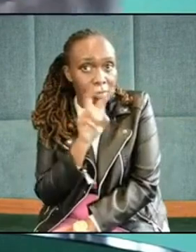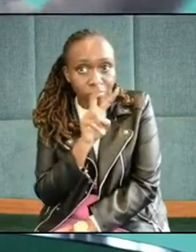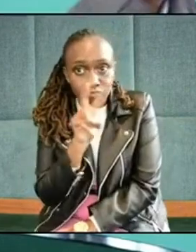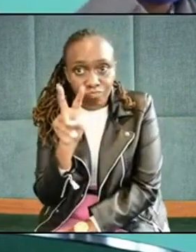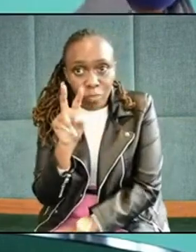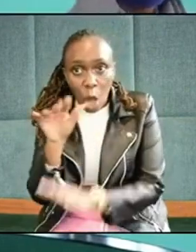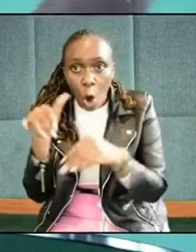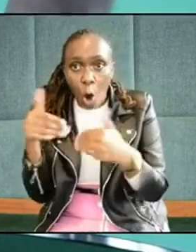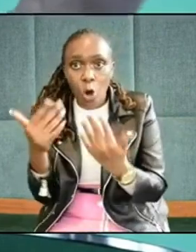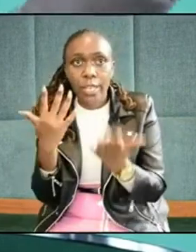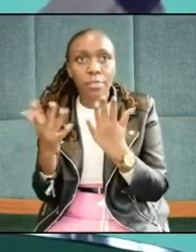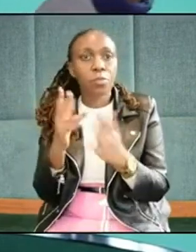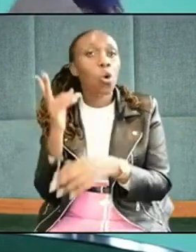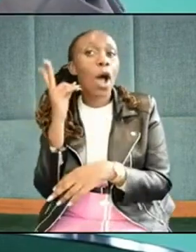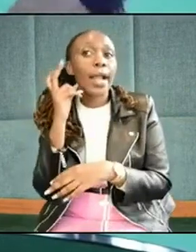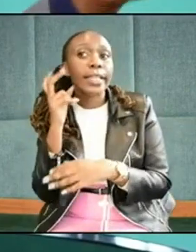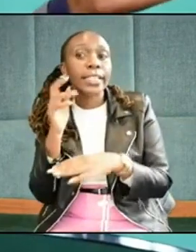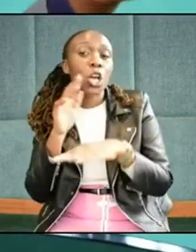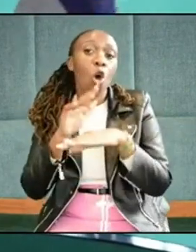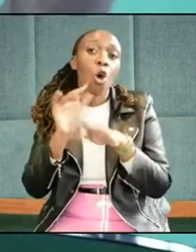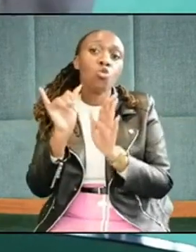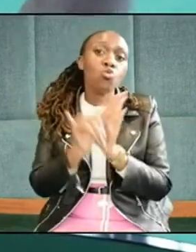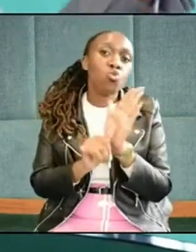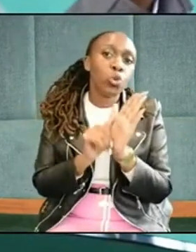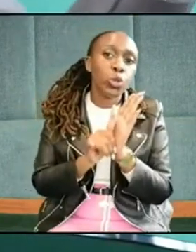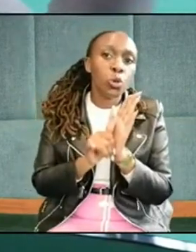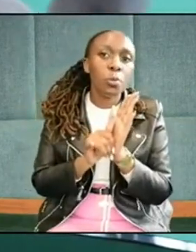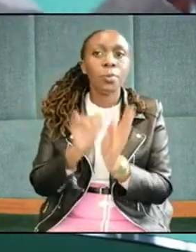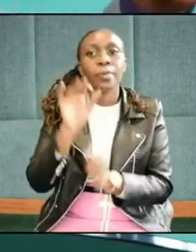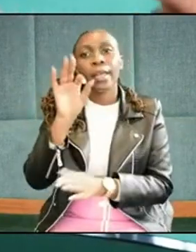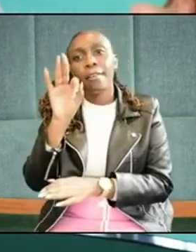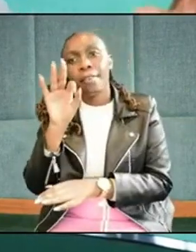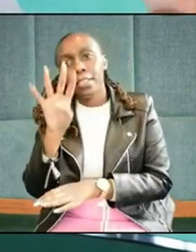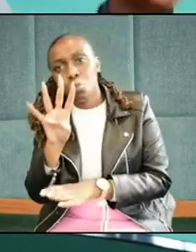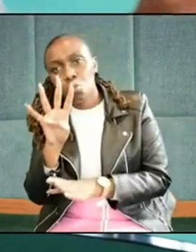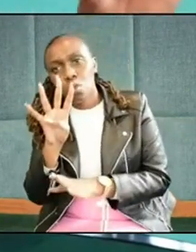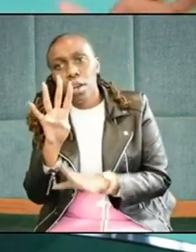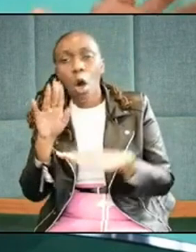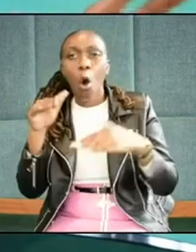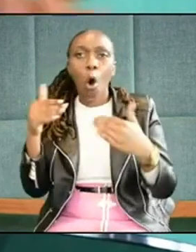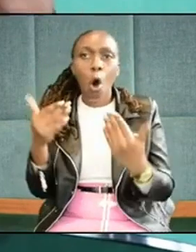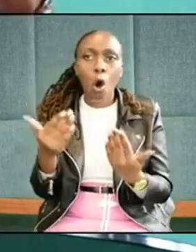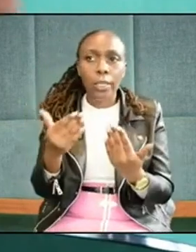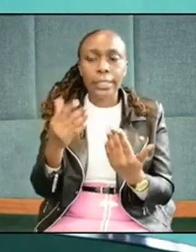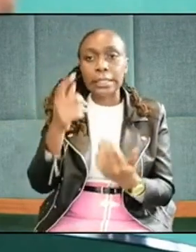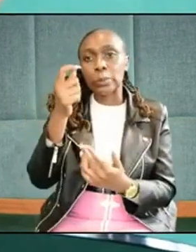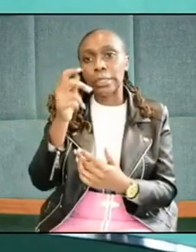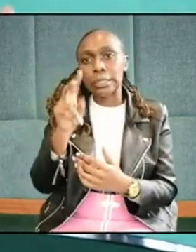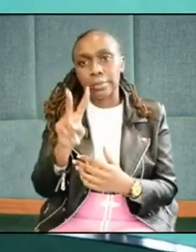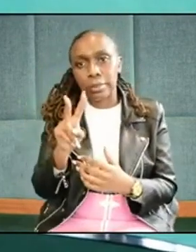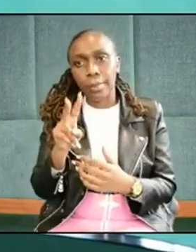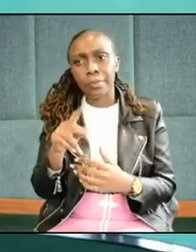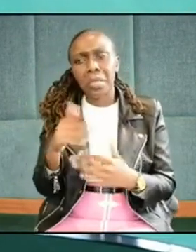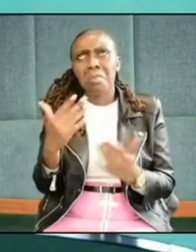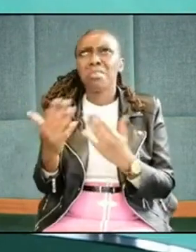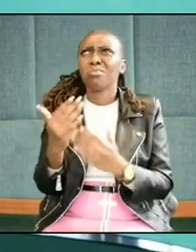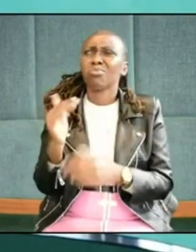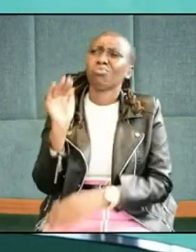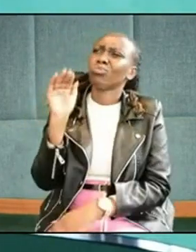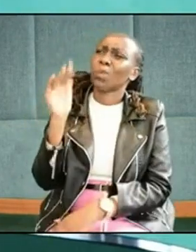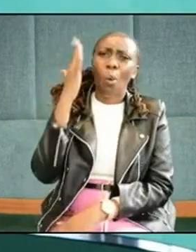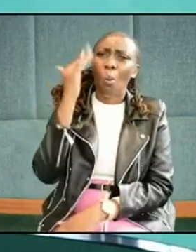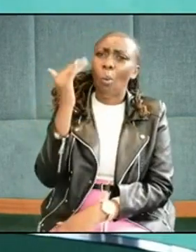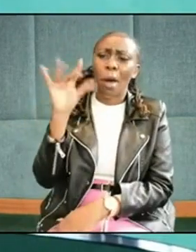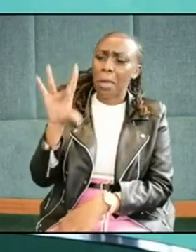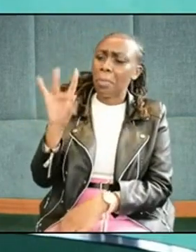you are listening out there, whether YouTube or Facebook or whatever, or television, you may be saying, why such a title